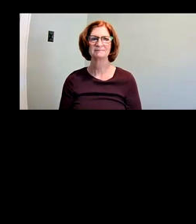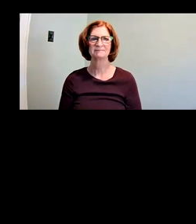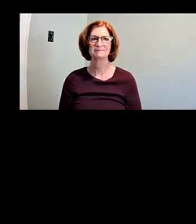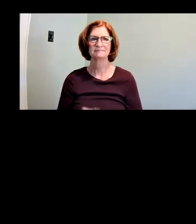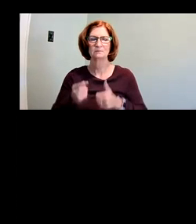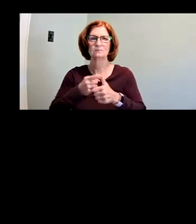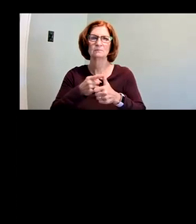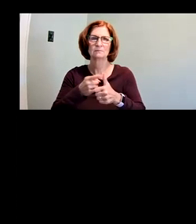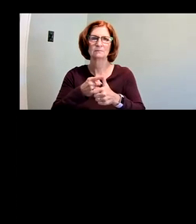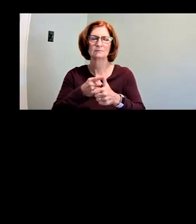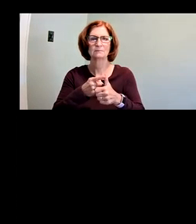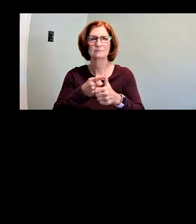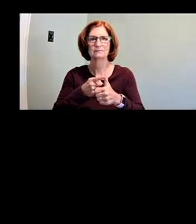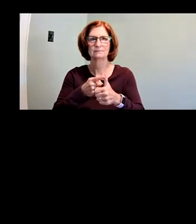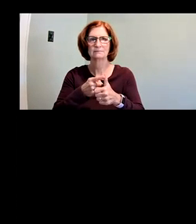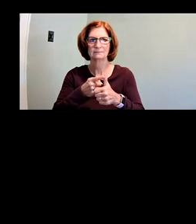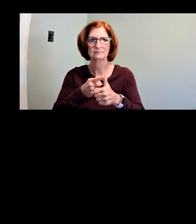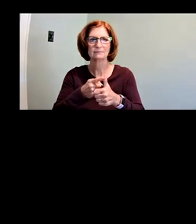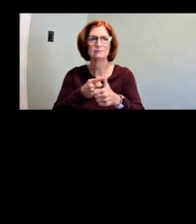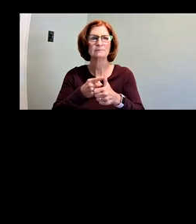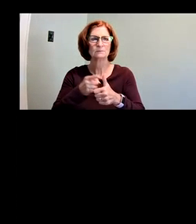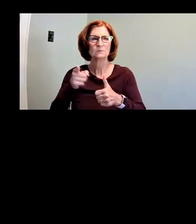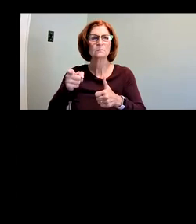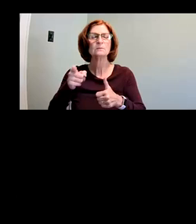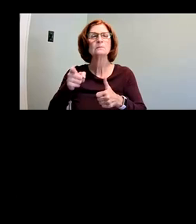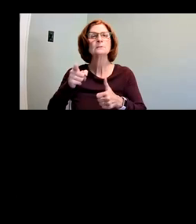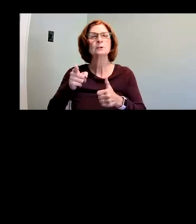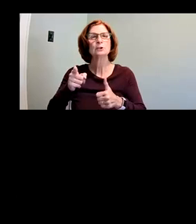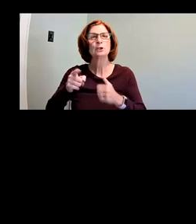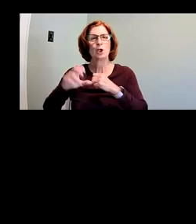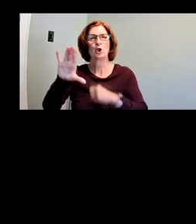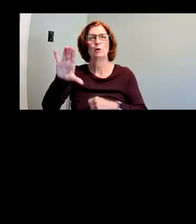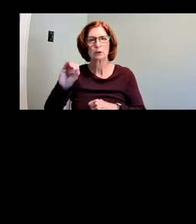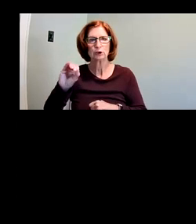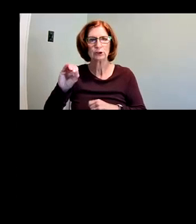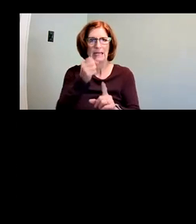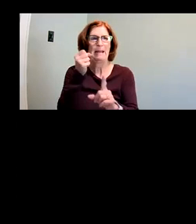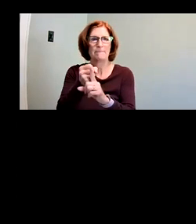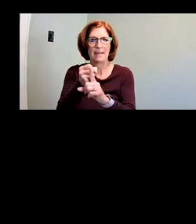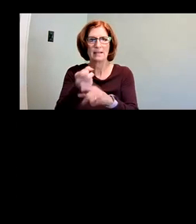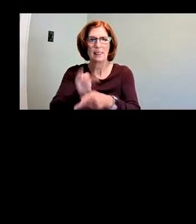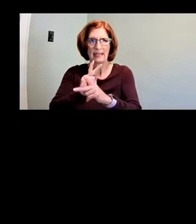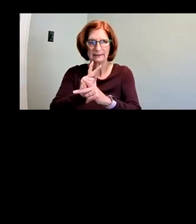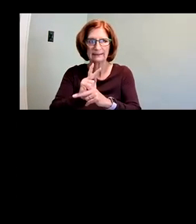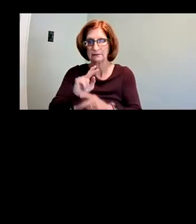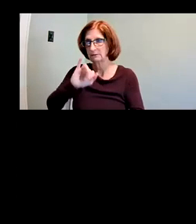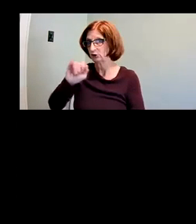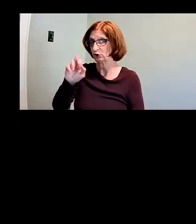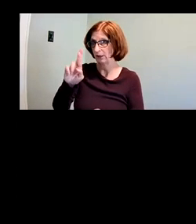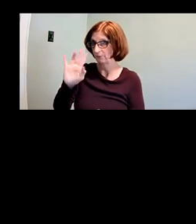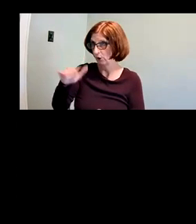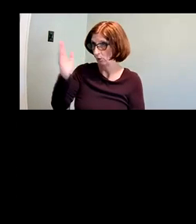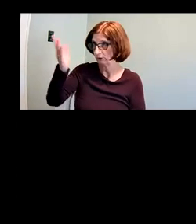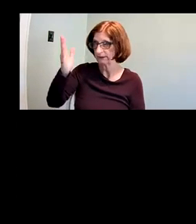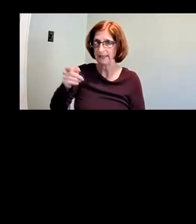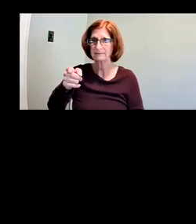Beginning with the commercial lending impact dashboard, I think. Yes. Mm-hmm. And is that Jennifer, are you going to present that?